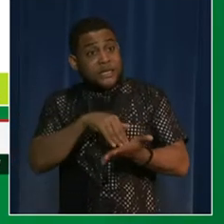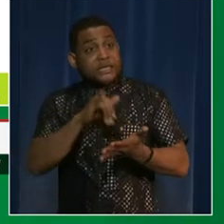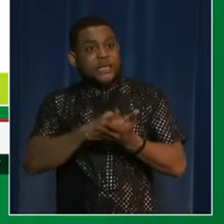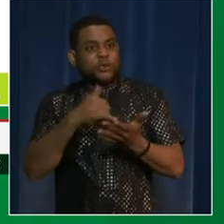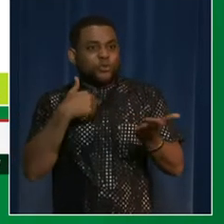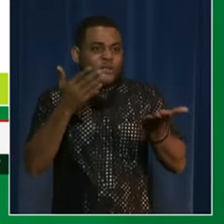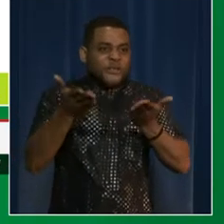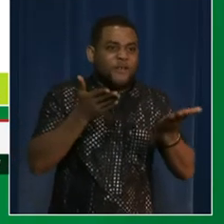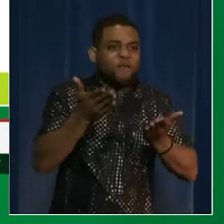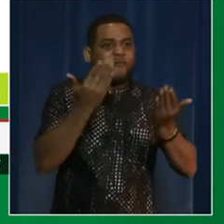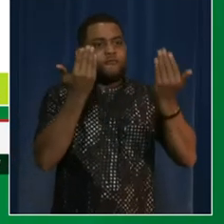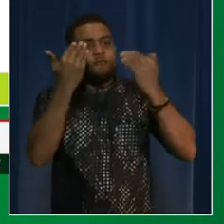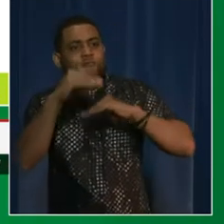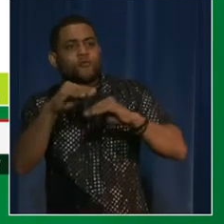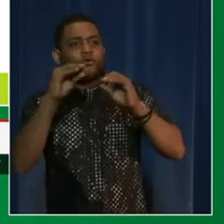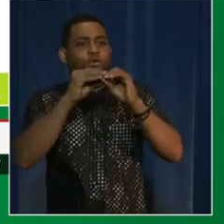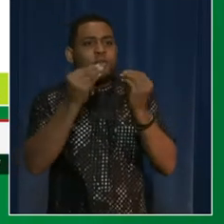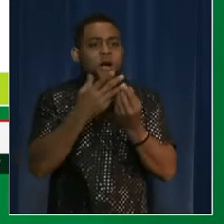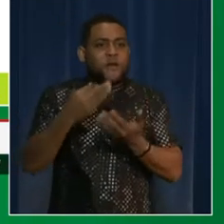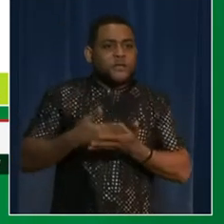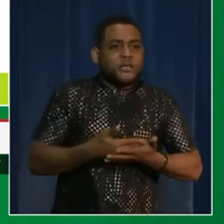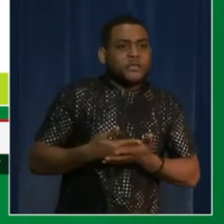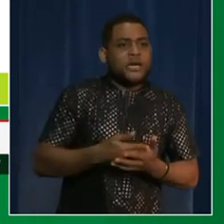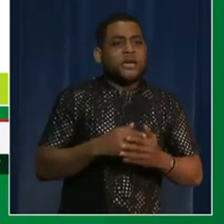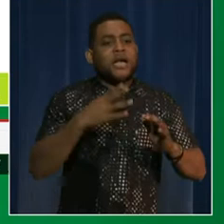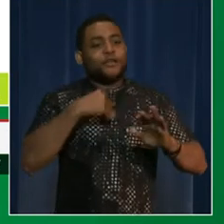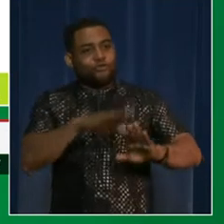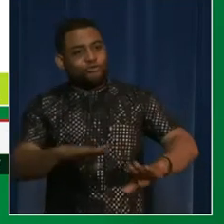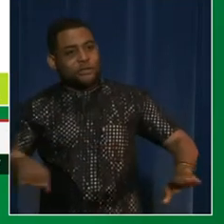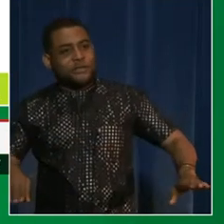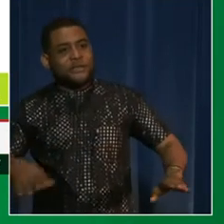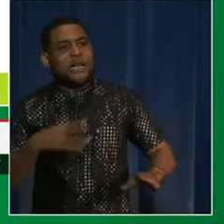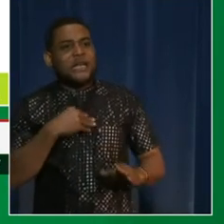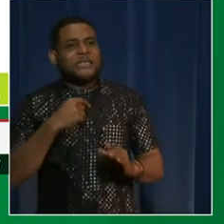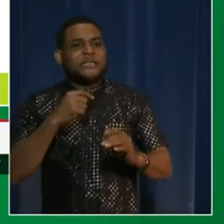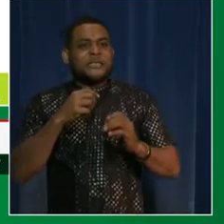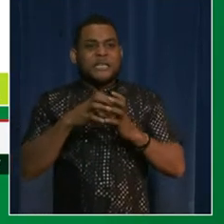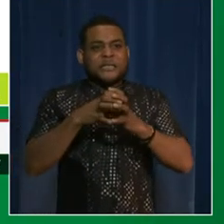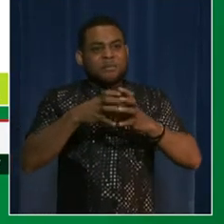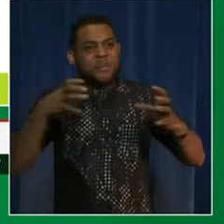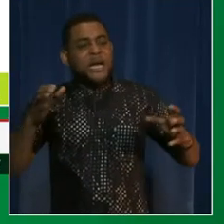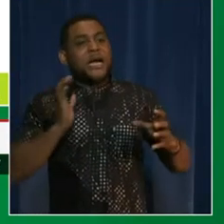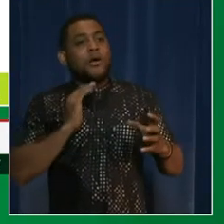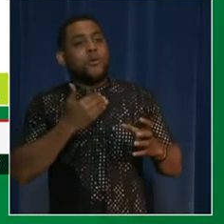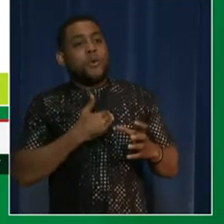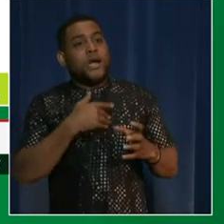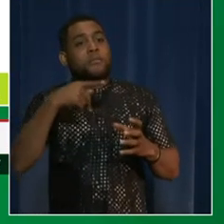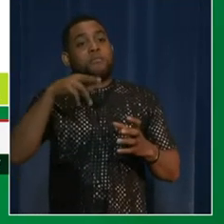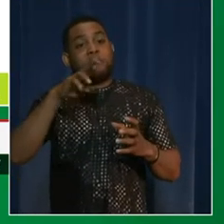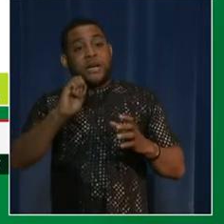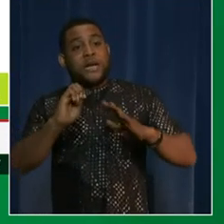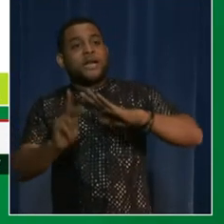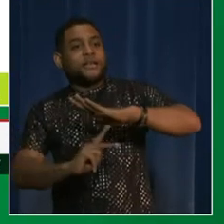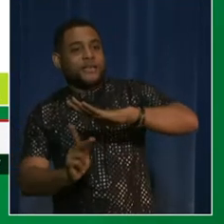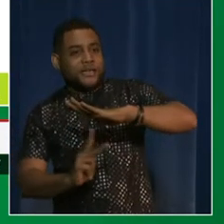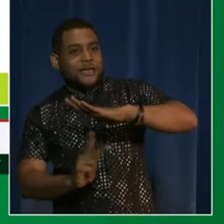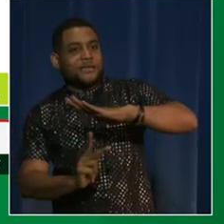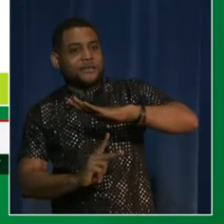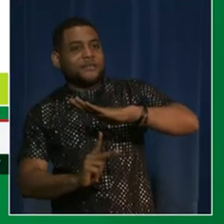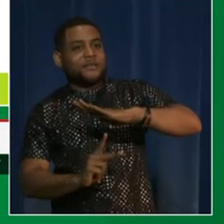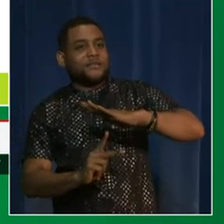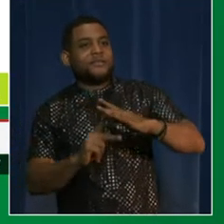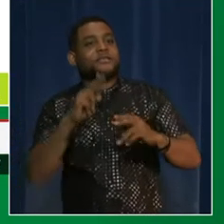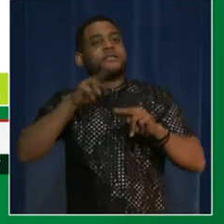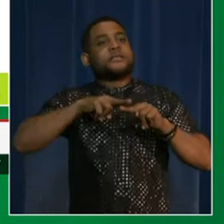number of infants and toddlers and expand DCPS's pre-kindergarten seats. The RFP will be released this